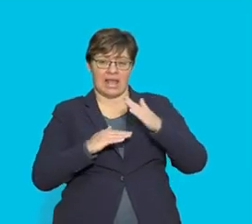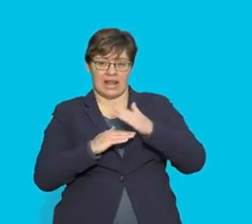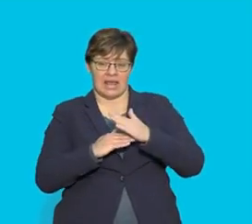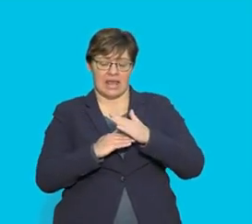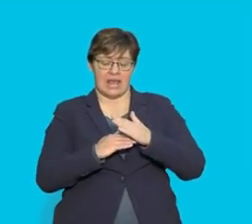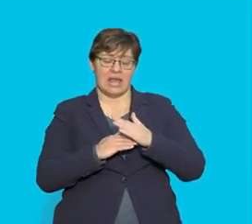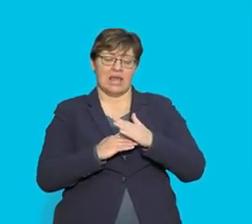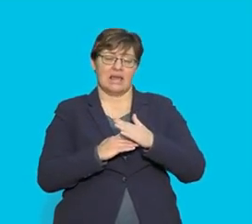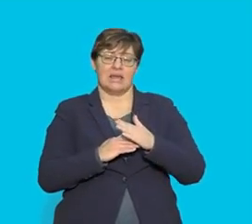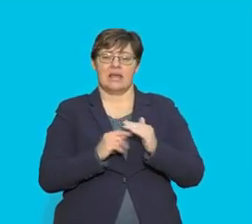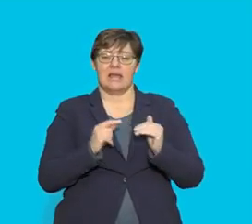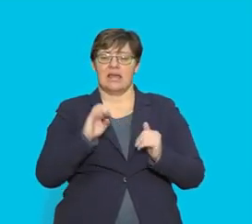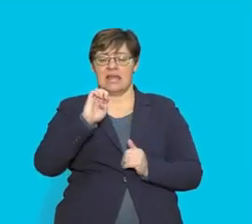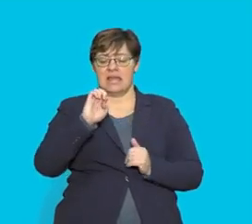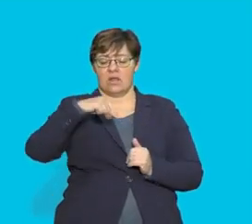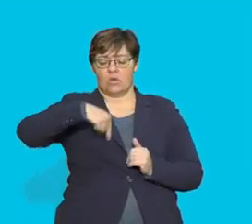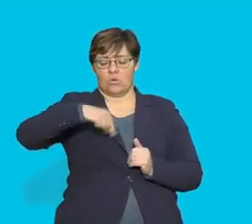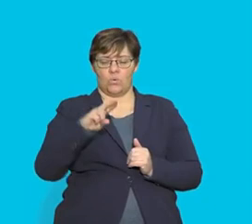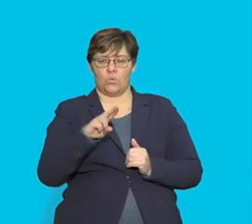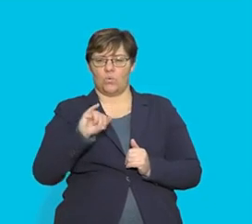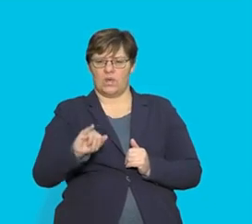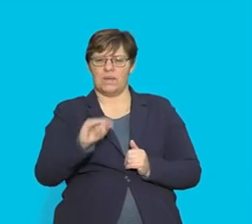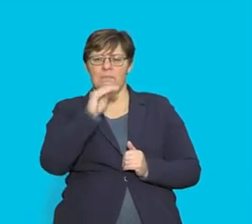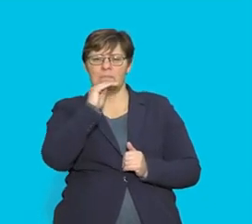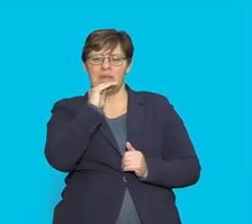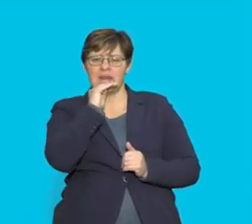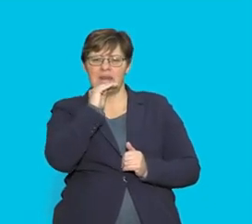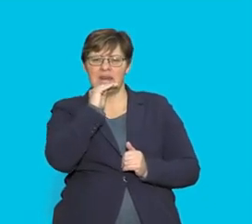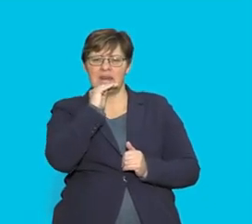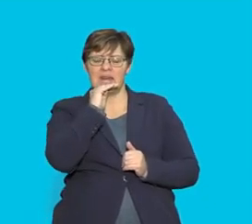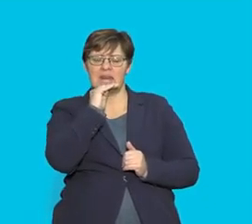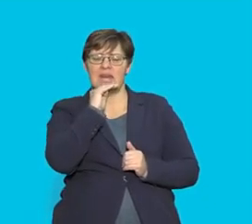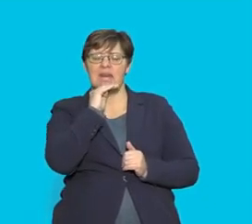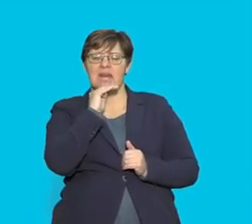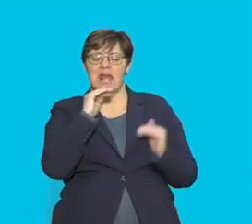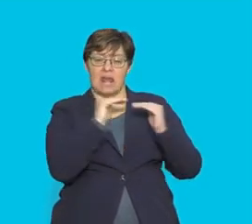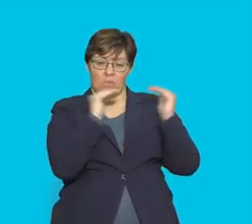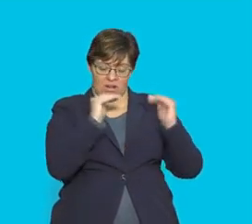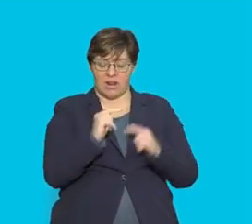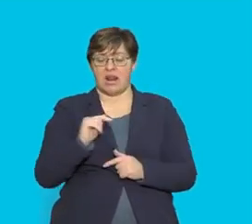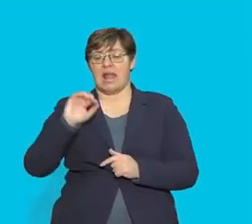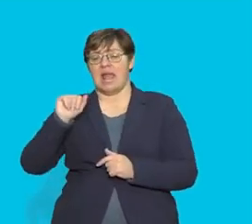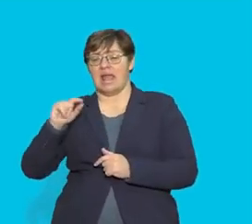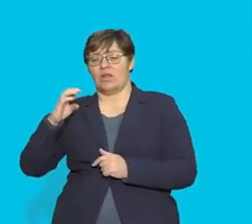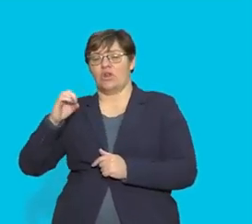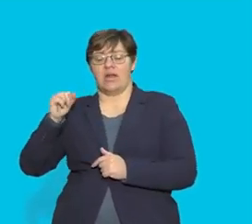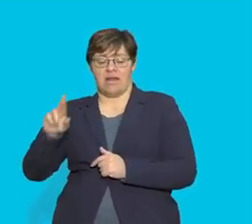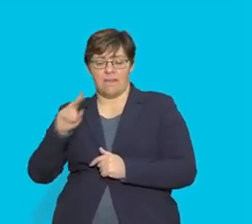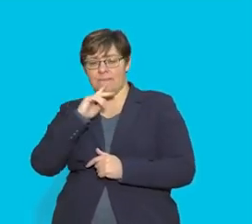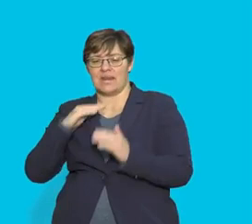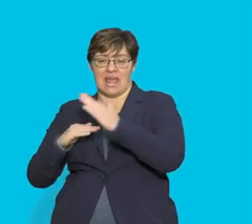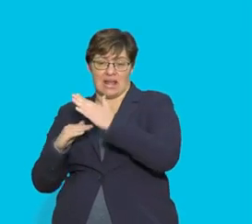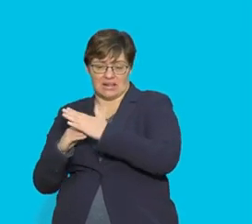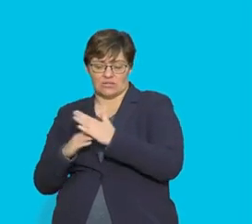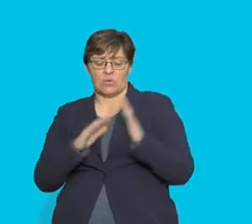Now let's talk about this. Equi means equal, and then angular will mean angles, right?